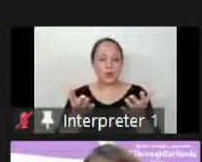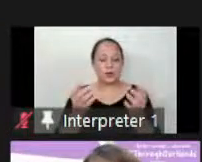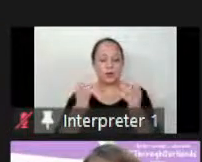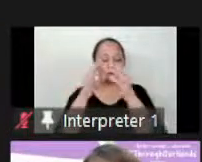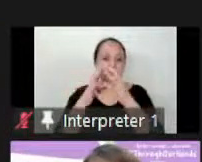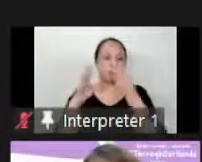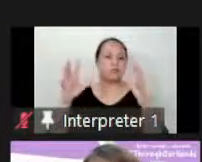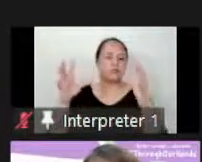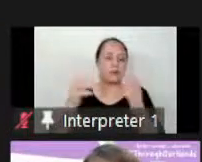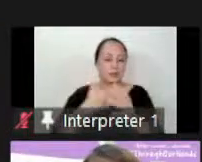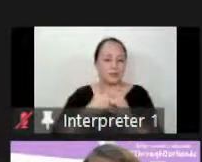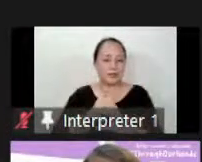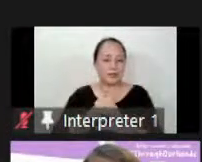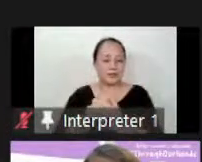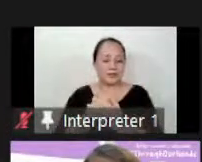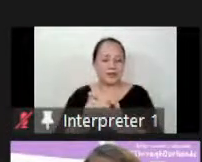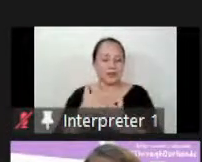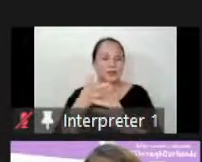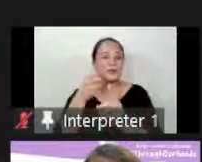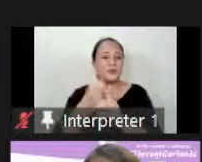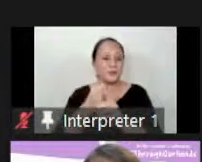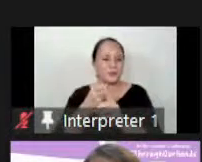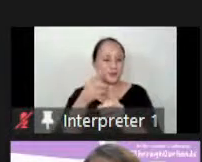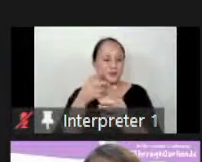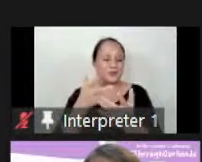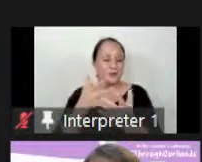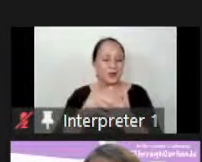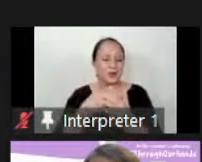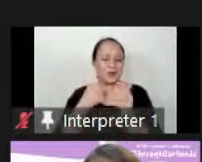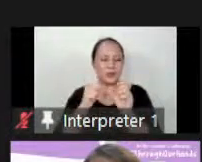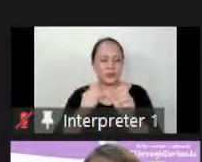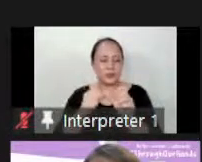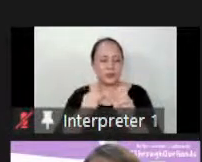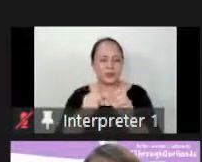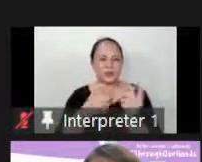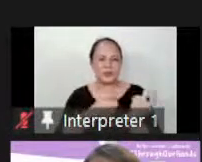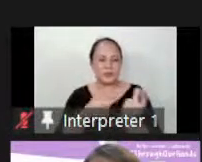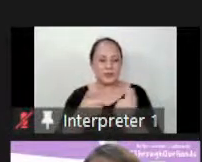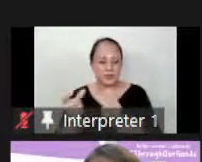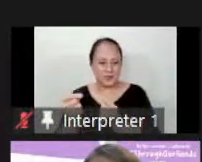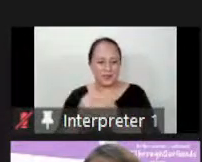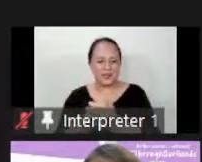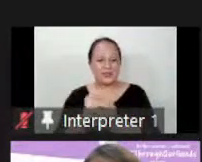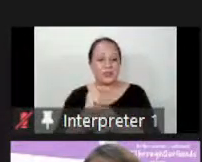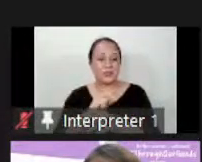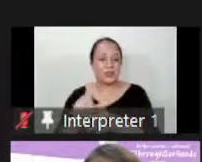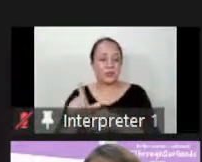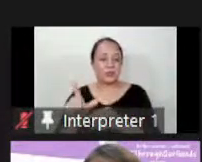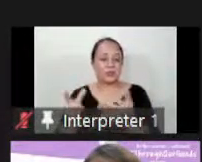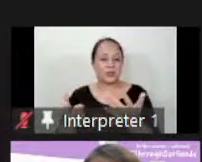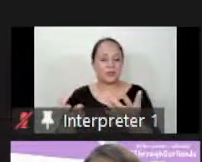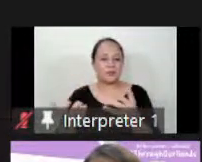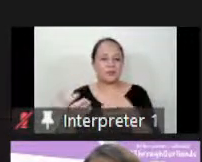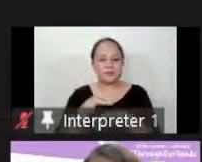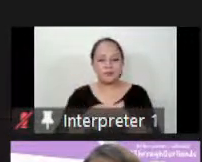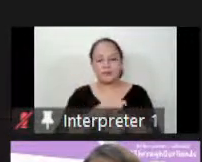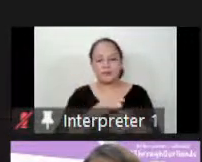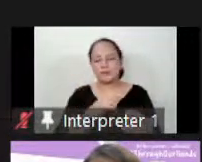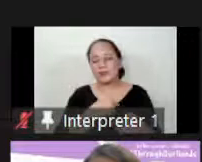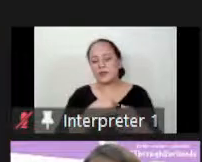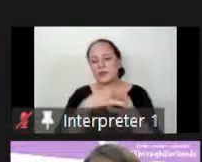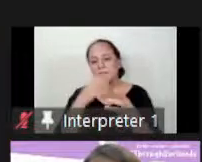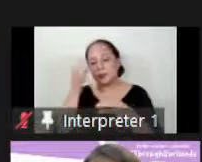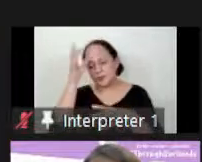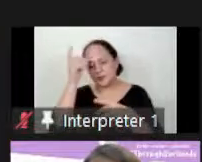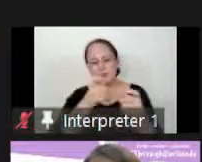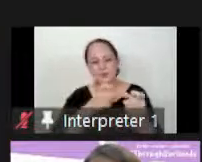where we envision ourselves to achieve our goal as we continue to implement the National Integrated Cancer